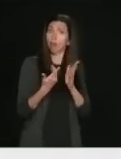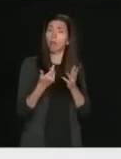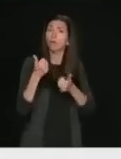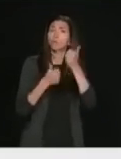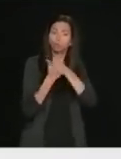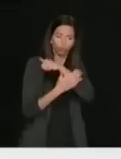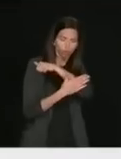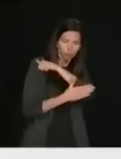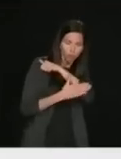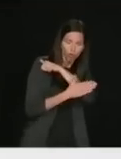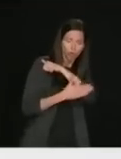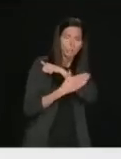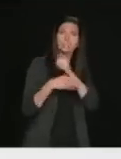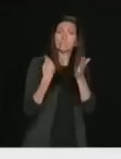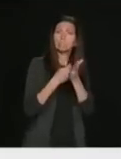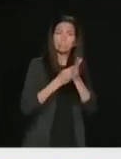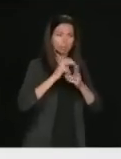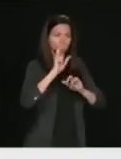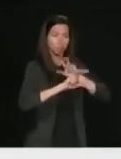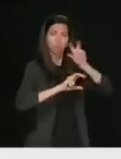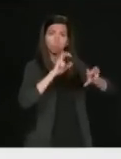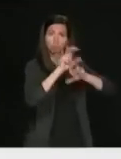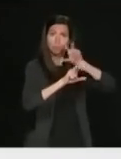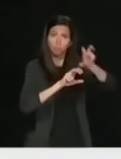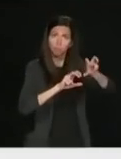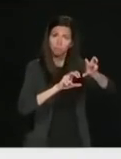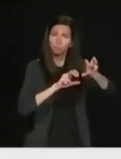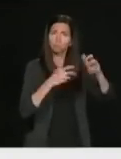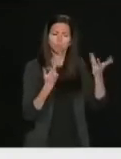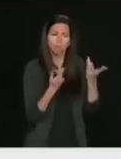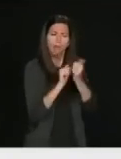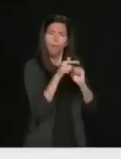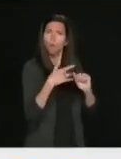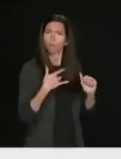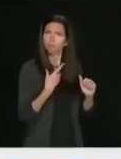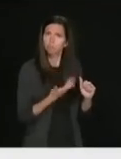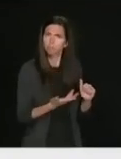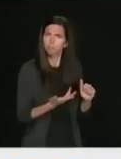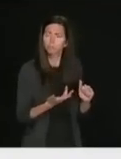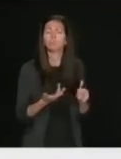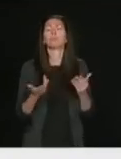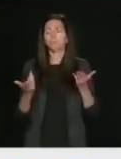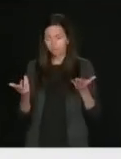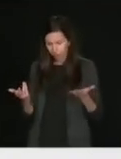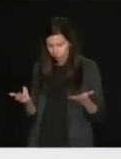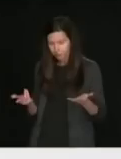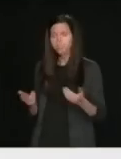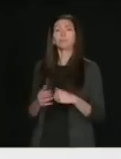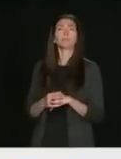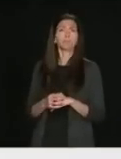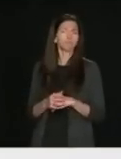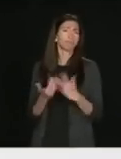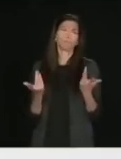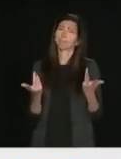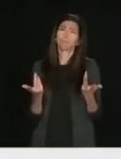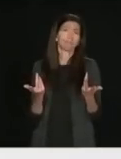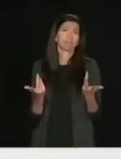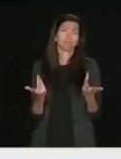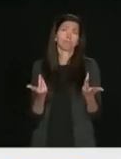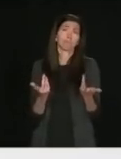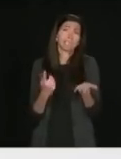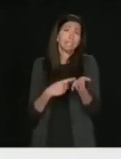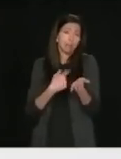the WHO? I think there are always going to be reflections about the relationships between the largest donors